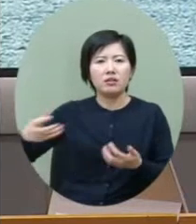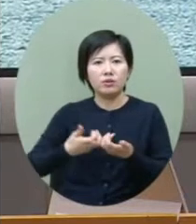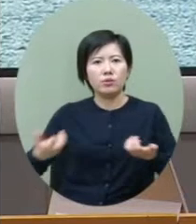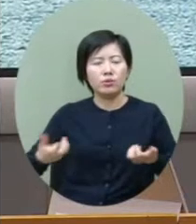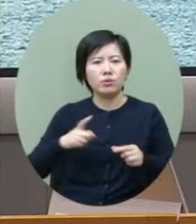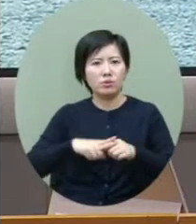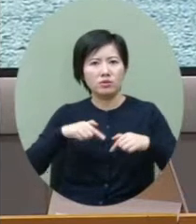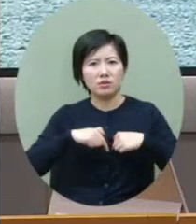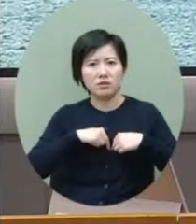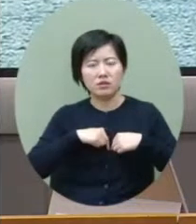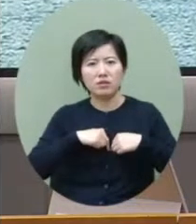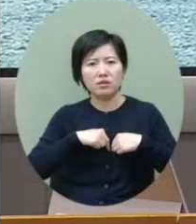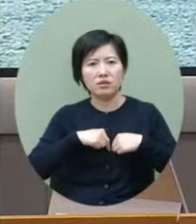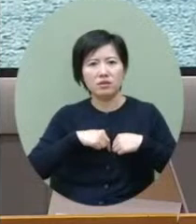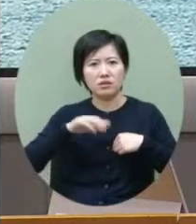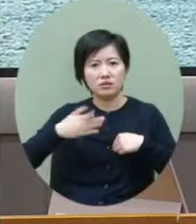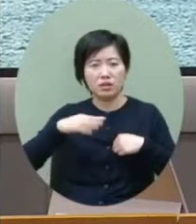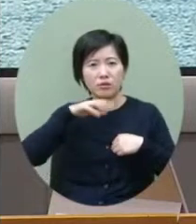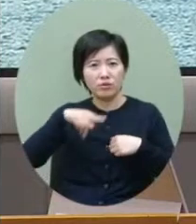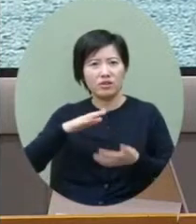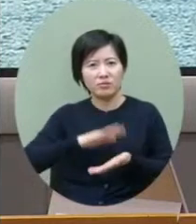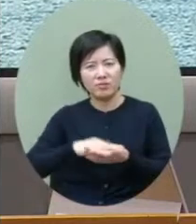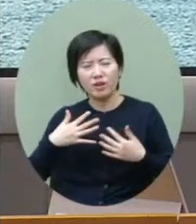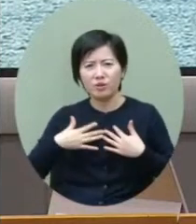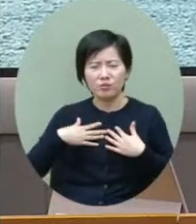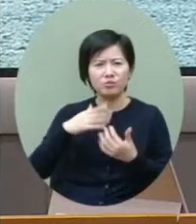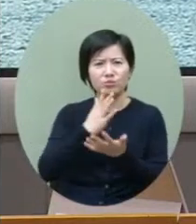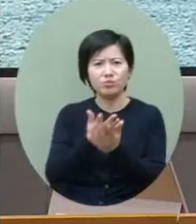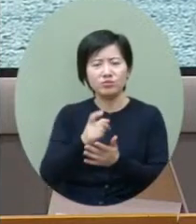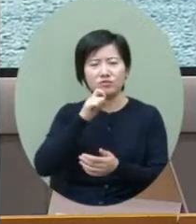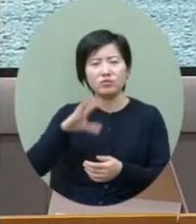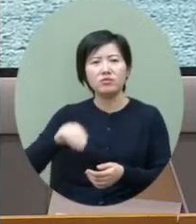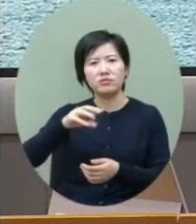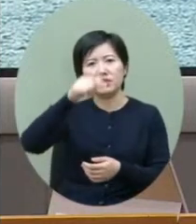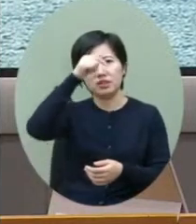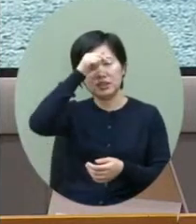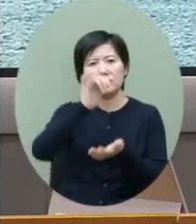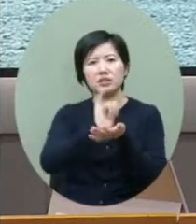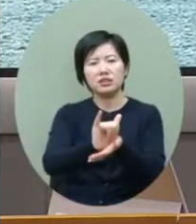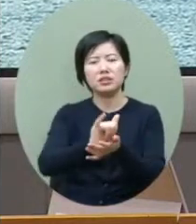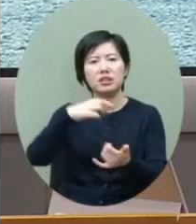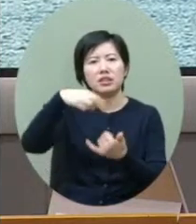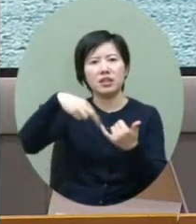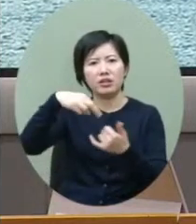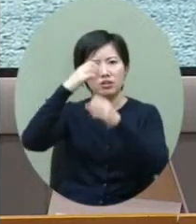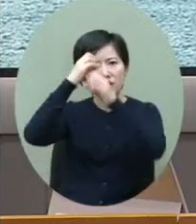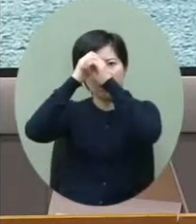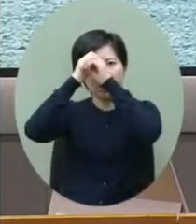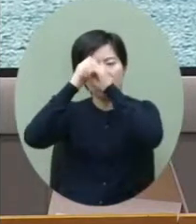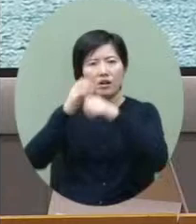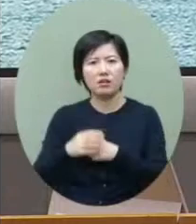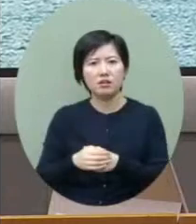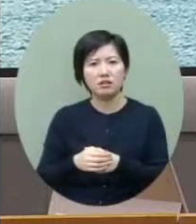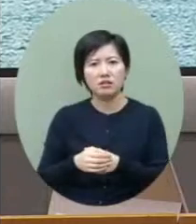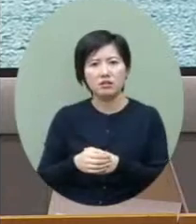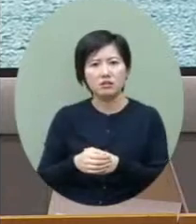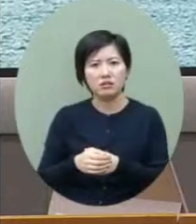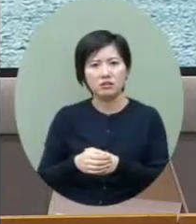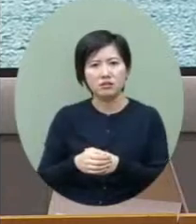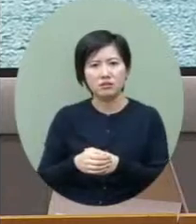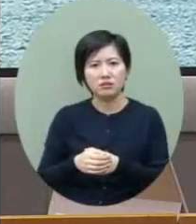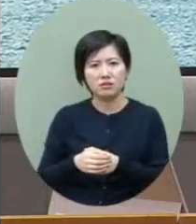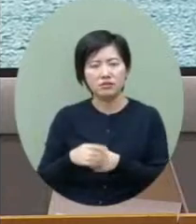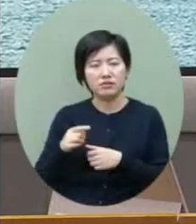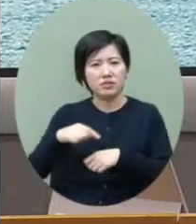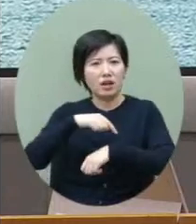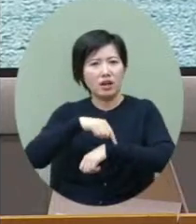were immediately sent to a quarantine center after 10324 was identified as a positive case.